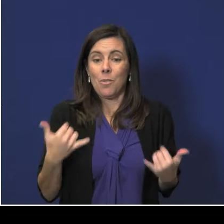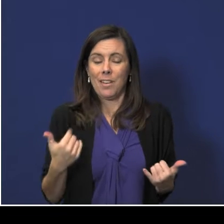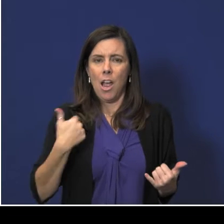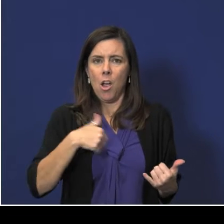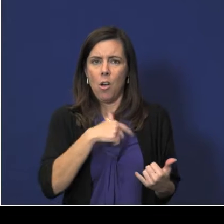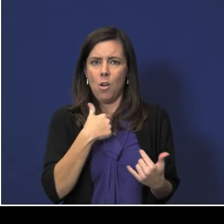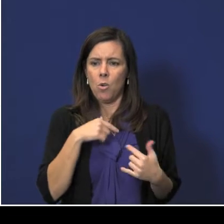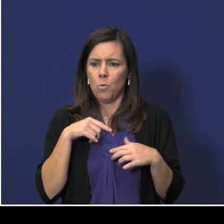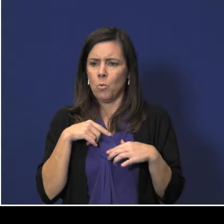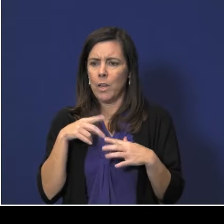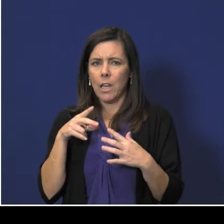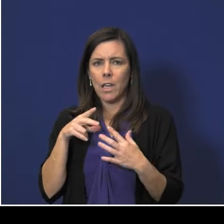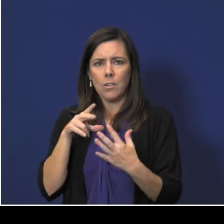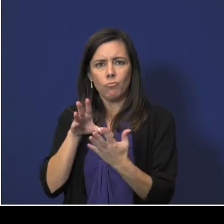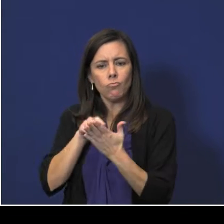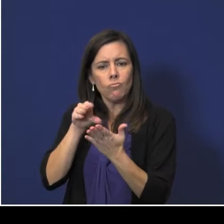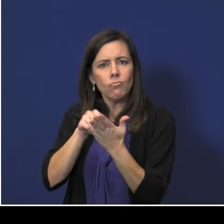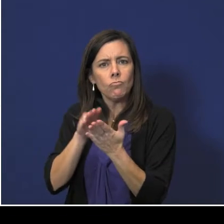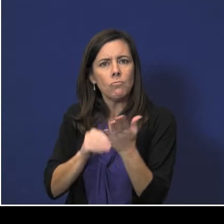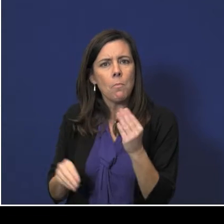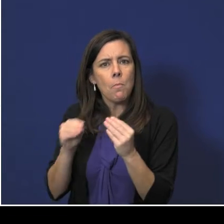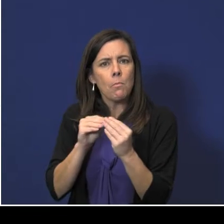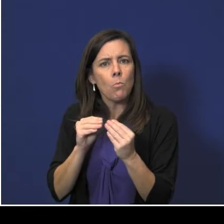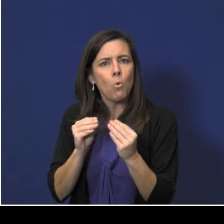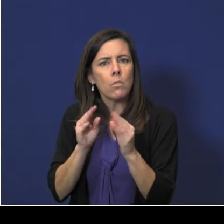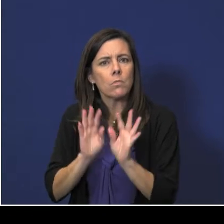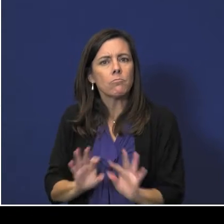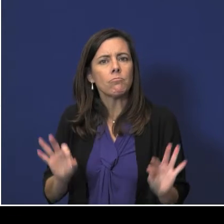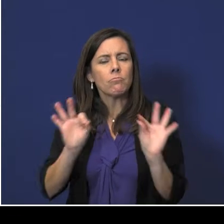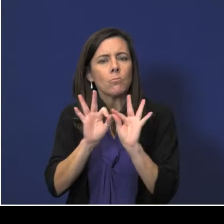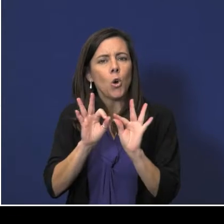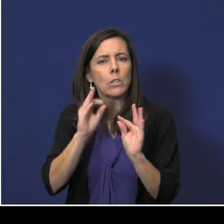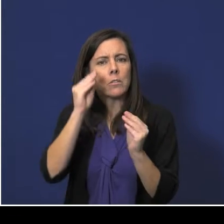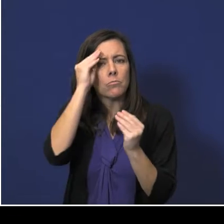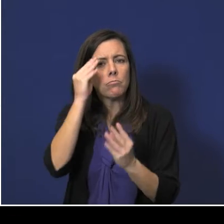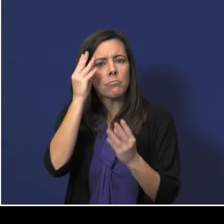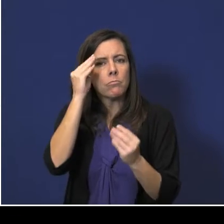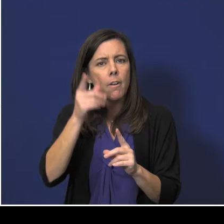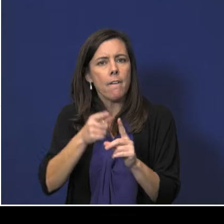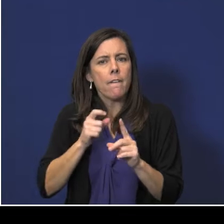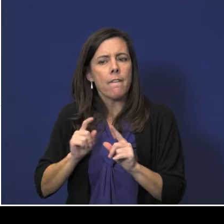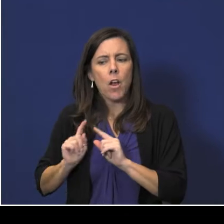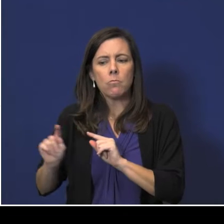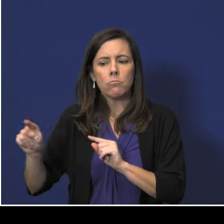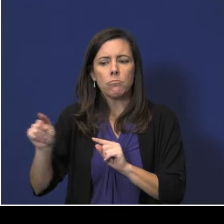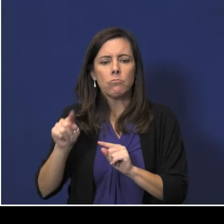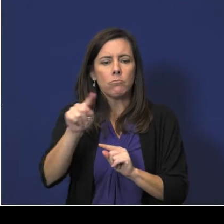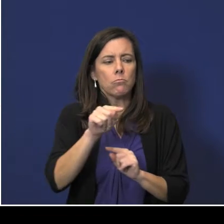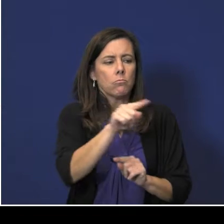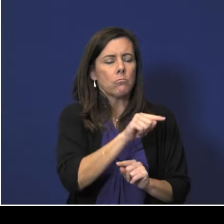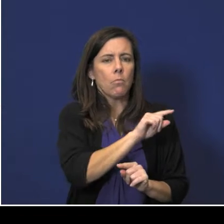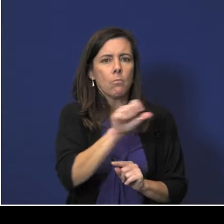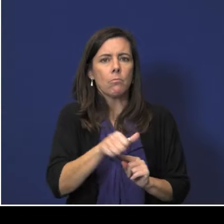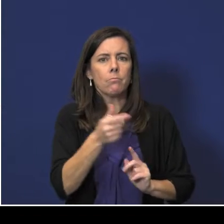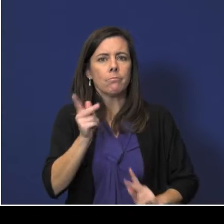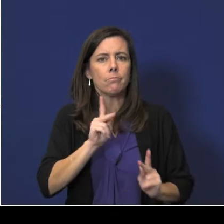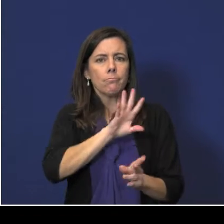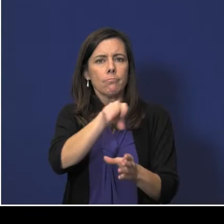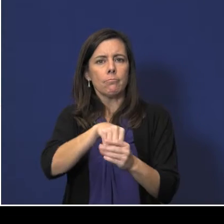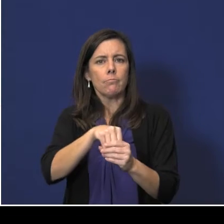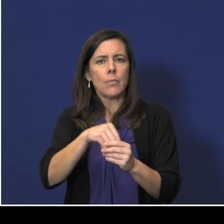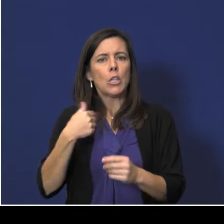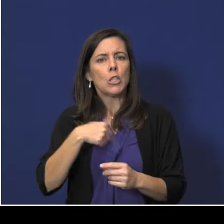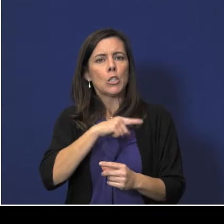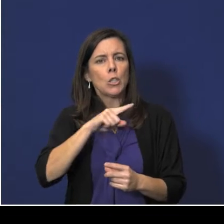gain valuable input from a large amount of stakeholders in this building. And so we believe tonight it'll